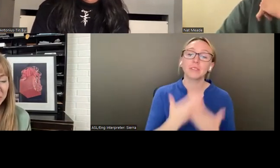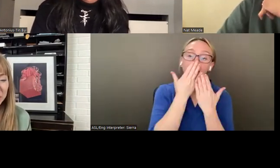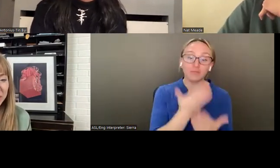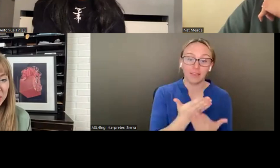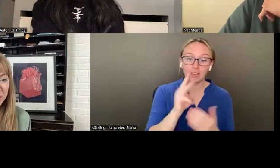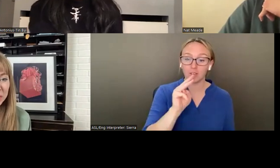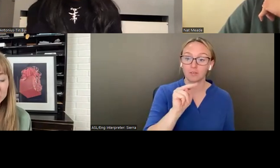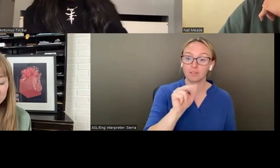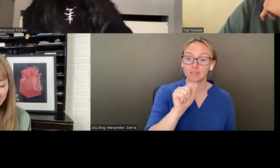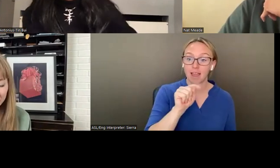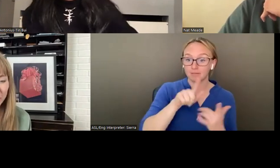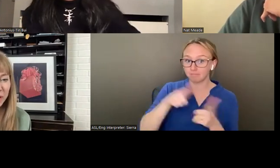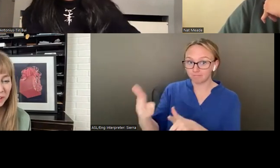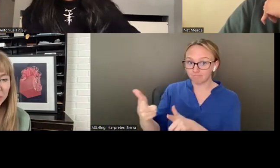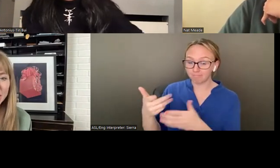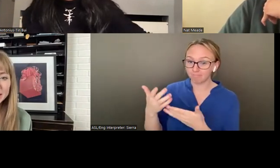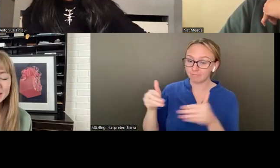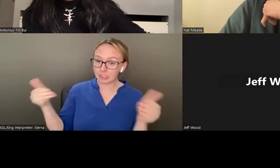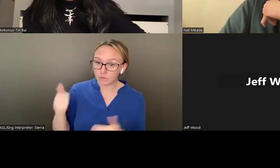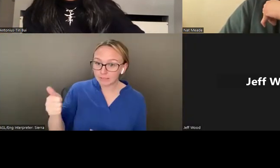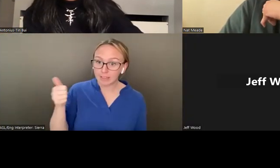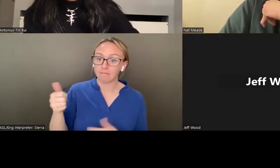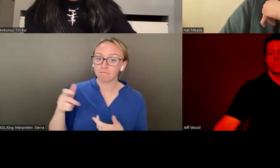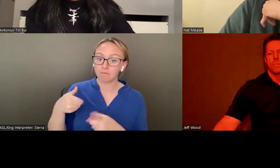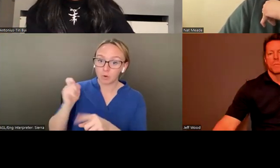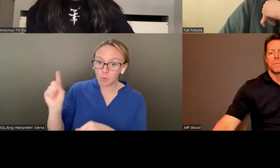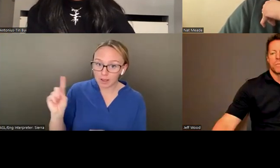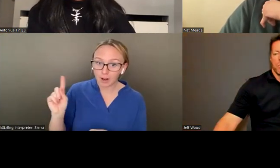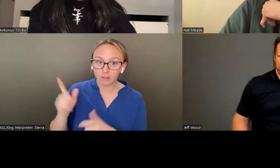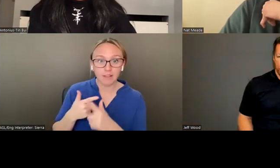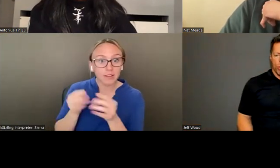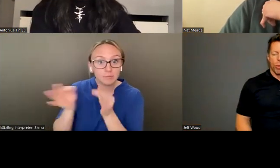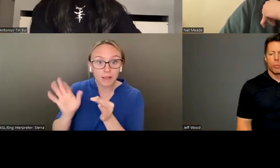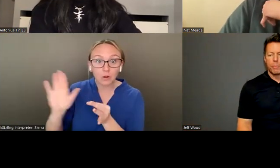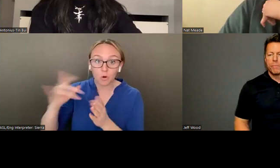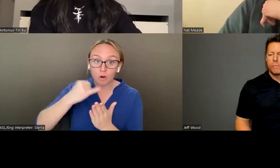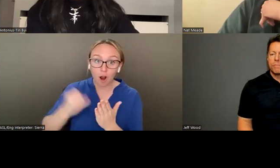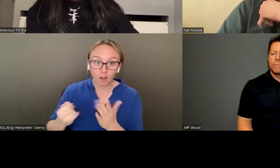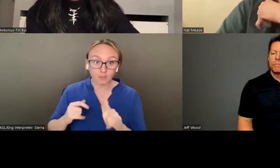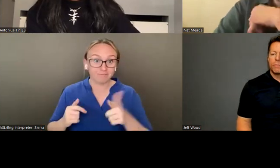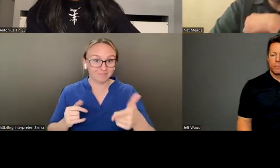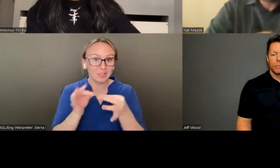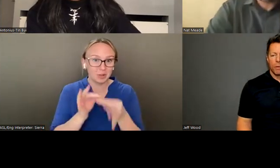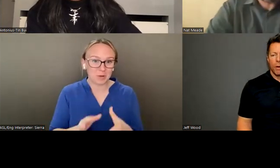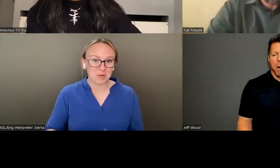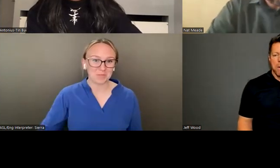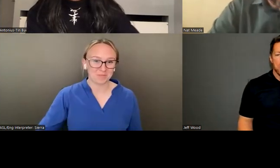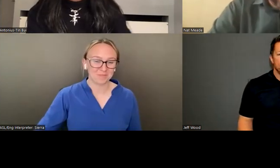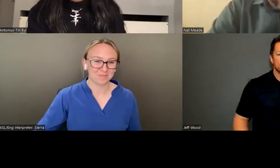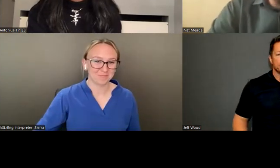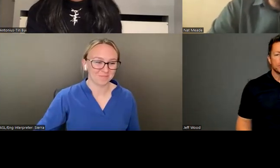over to you to introduce yourself, where you're located and tell us about your work. Okay. Um, thanks.